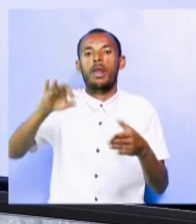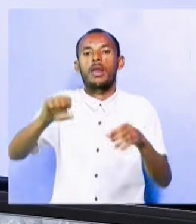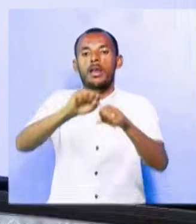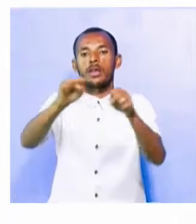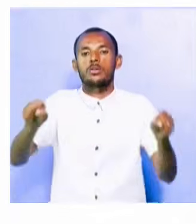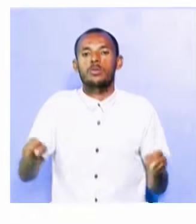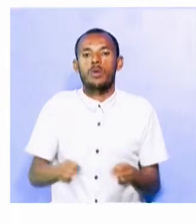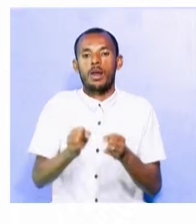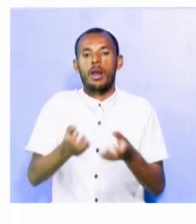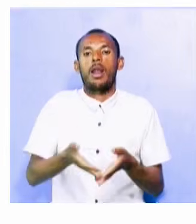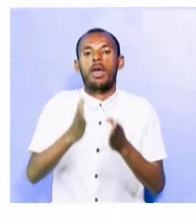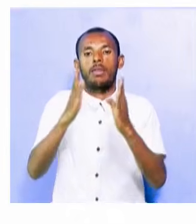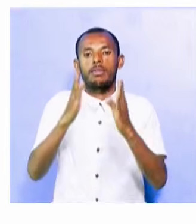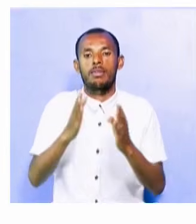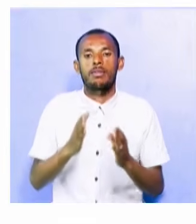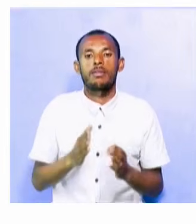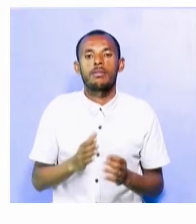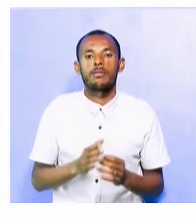So let